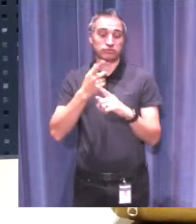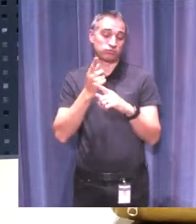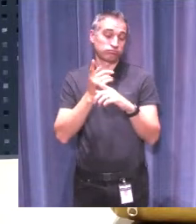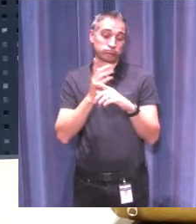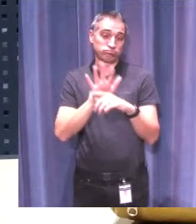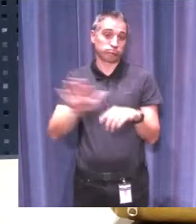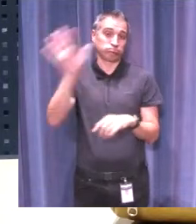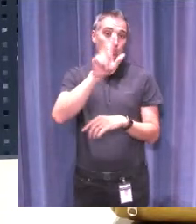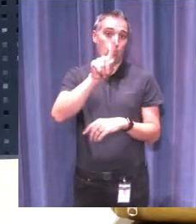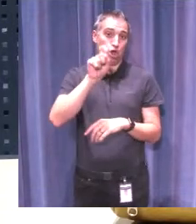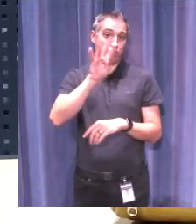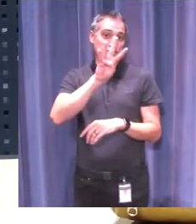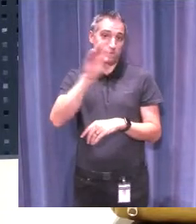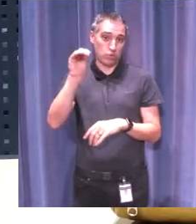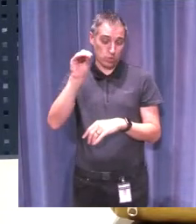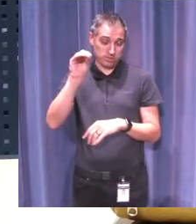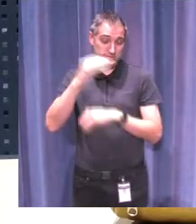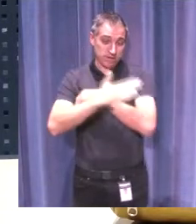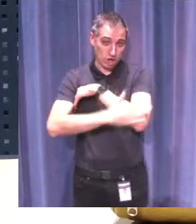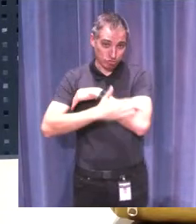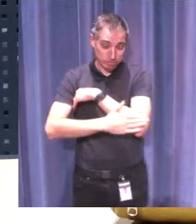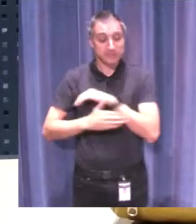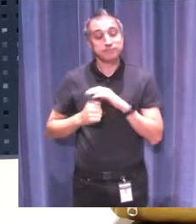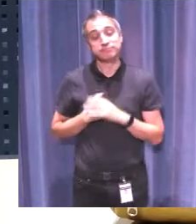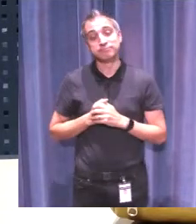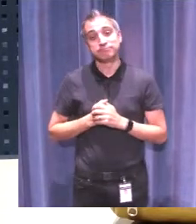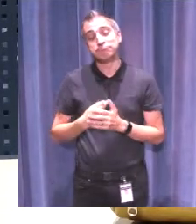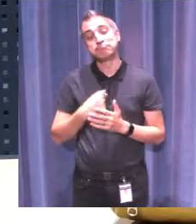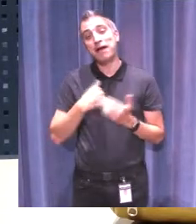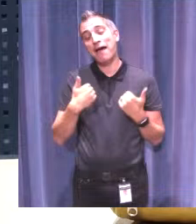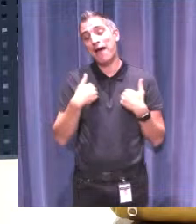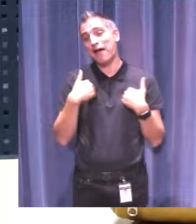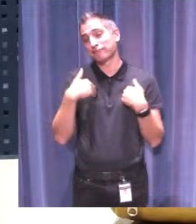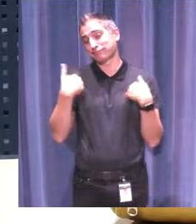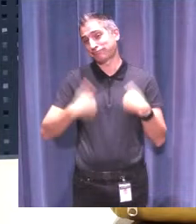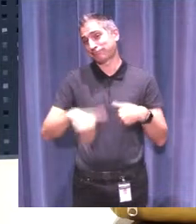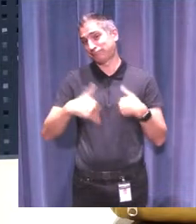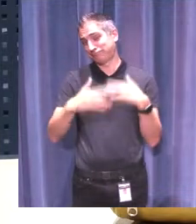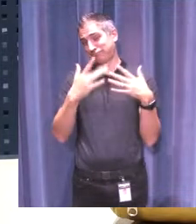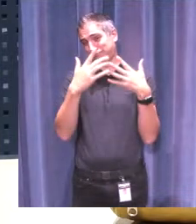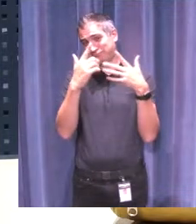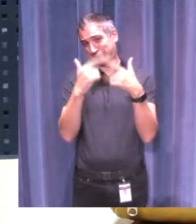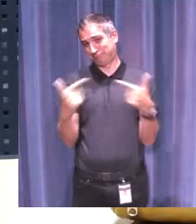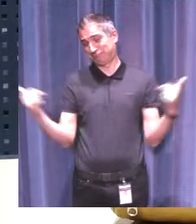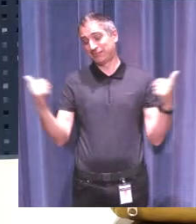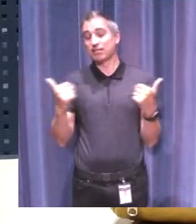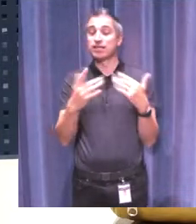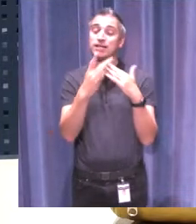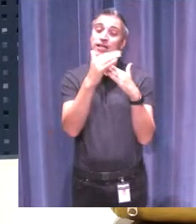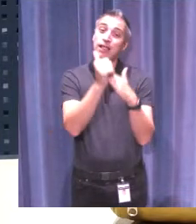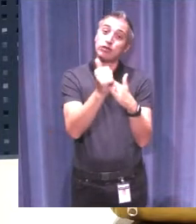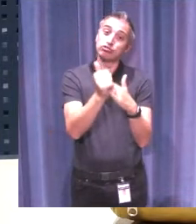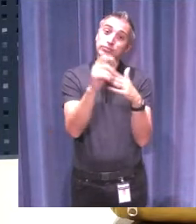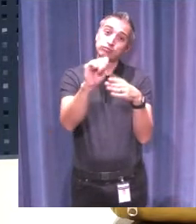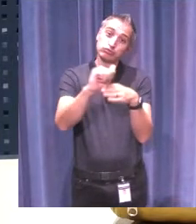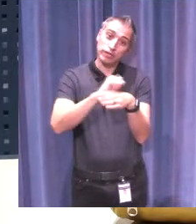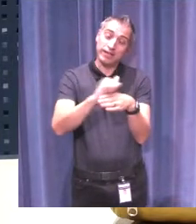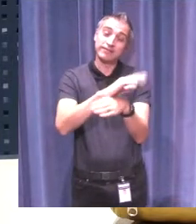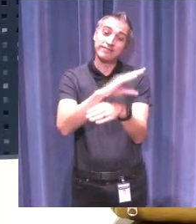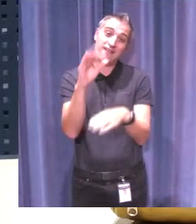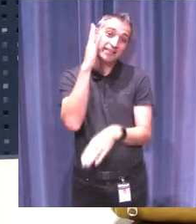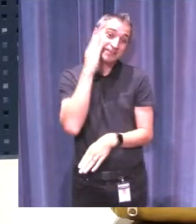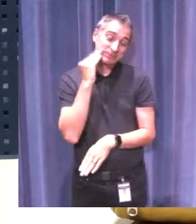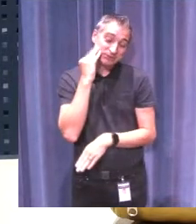I've had a vast amount of leadership training and experience. I would